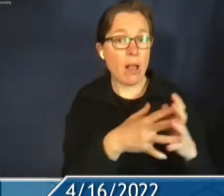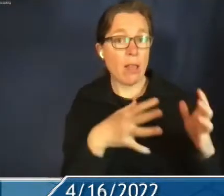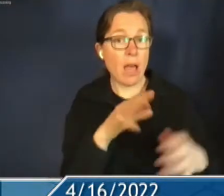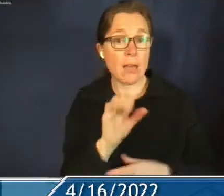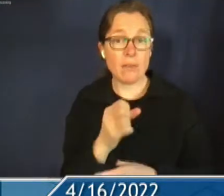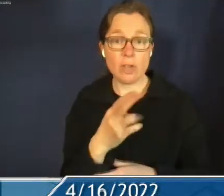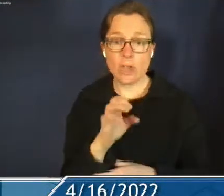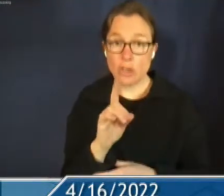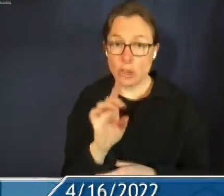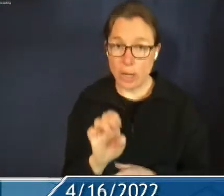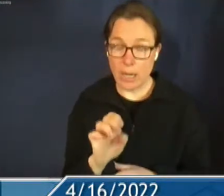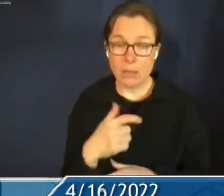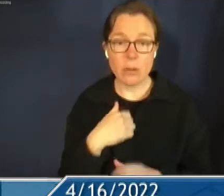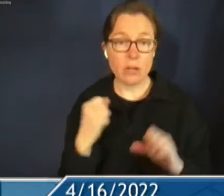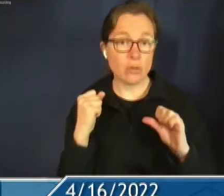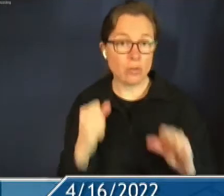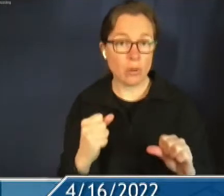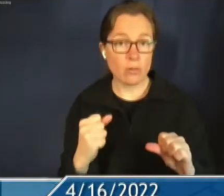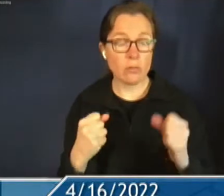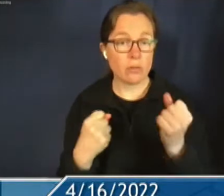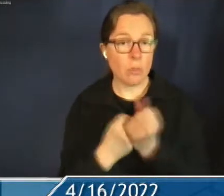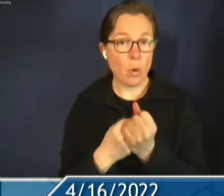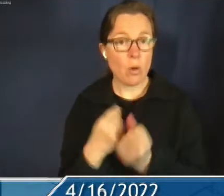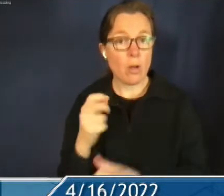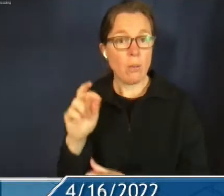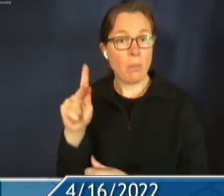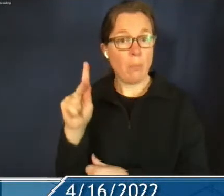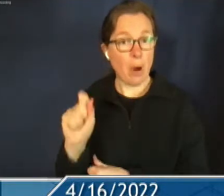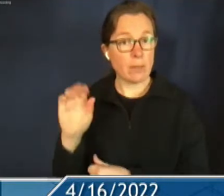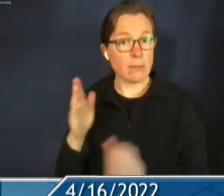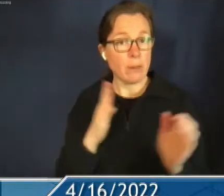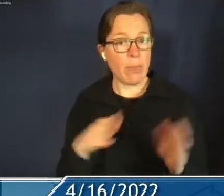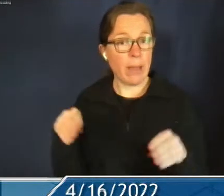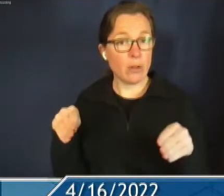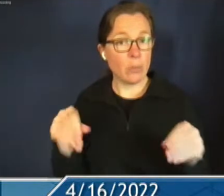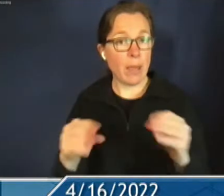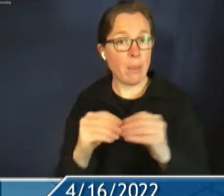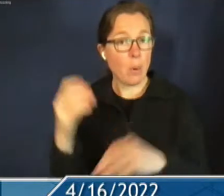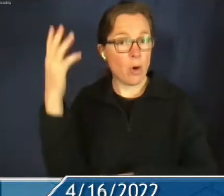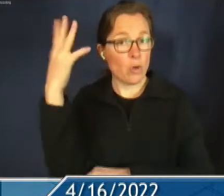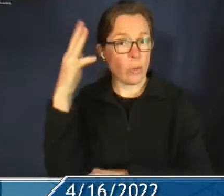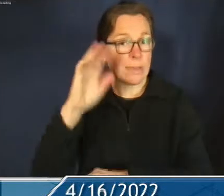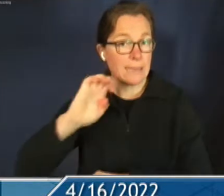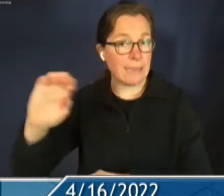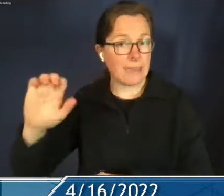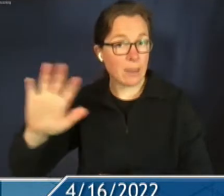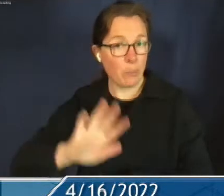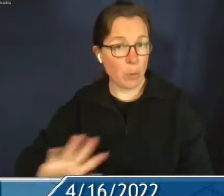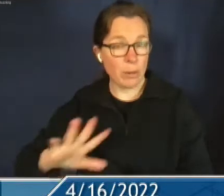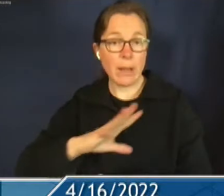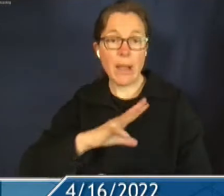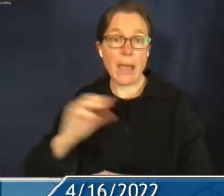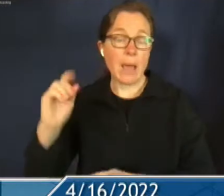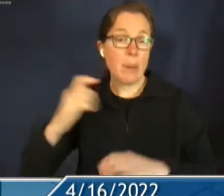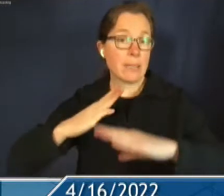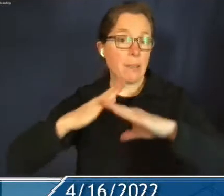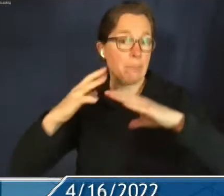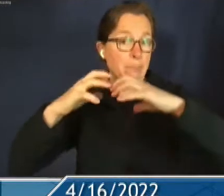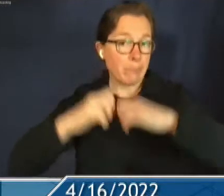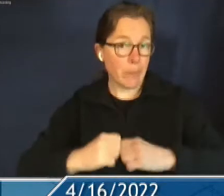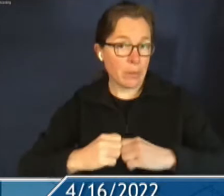mind, I strongly support the Parks Department's plan to plant more trees in East Portland, but the plan also must include removing barriers that make it difficult